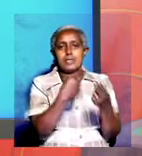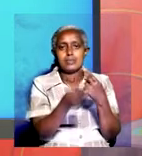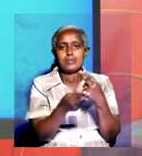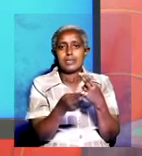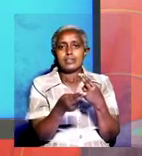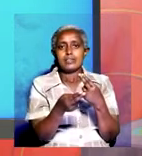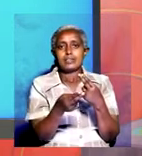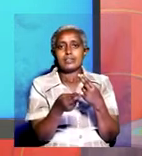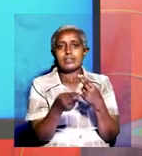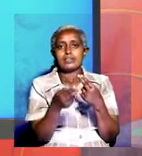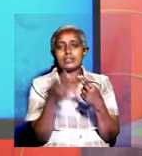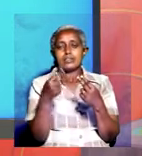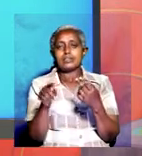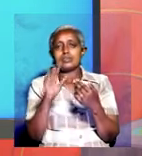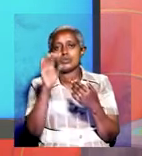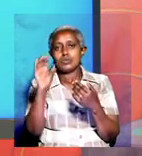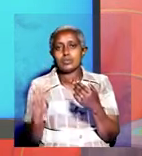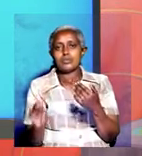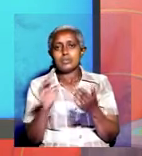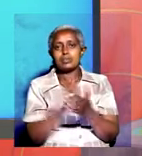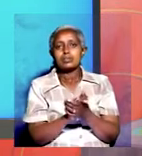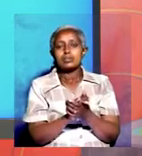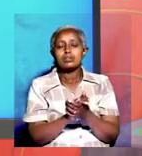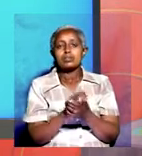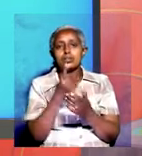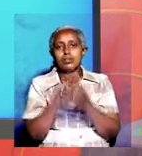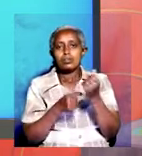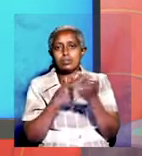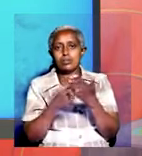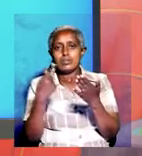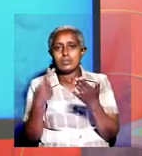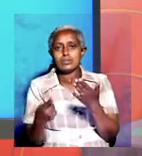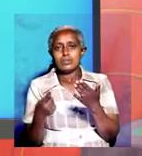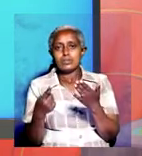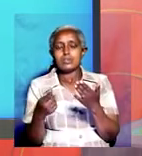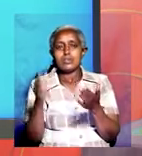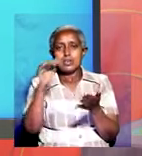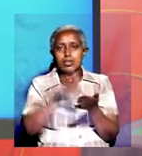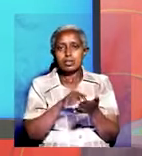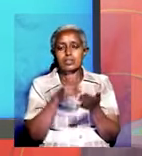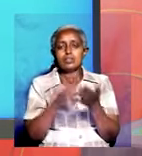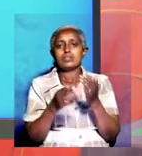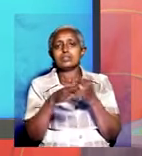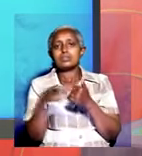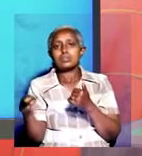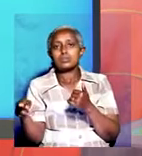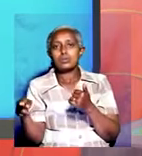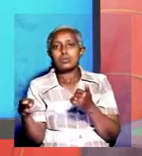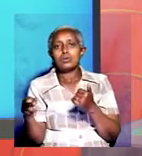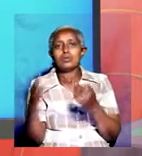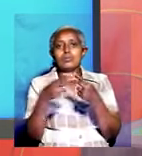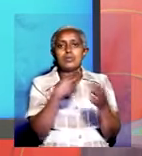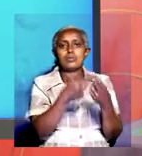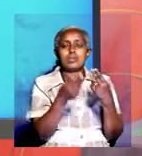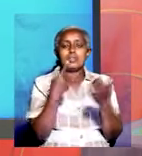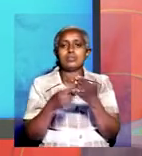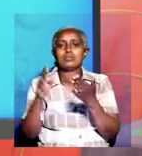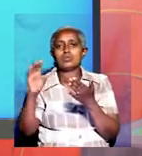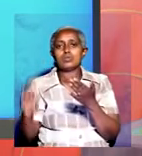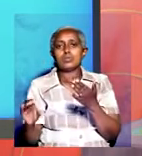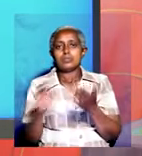multiplies this column, not on this one, and again this row multiplies this column,